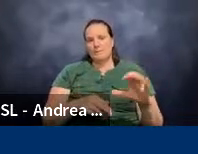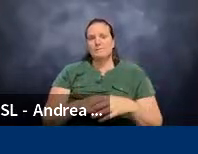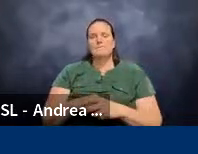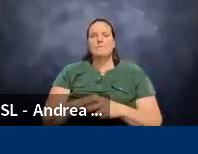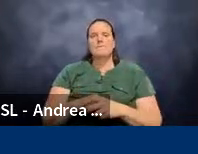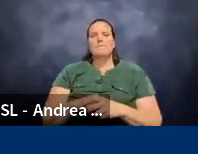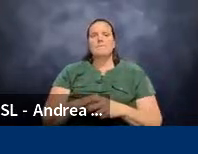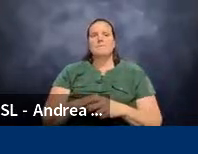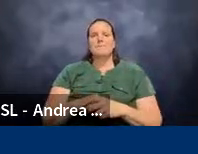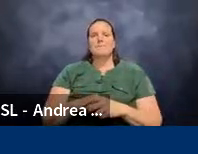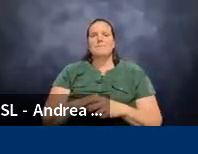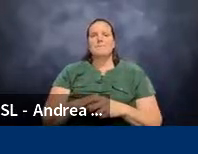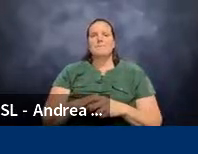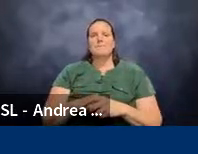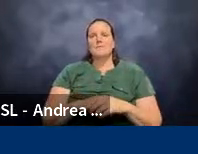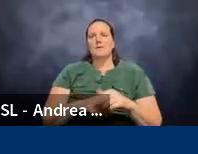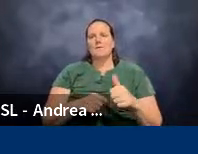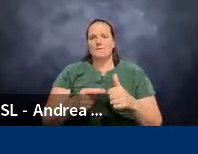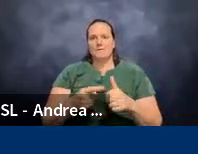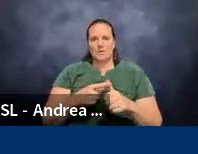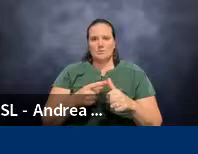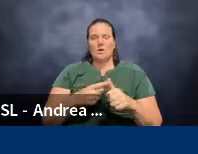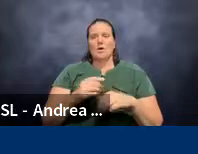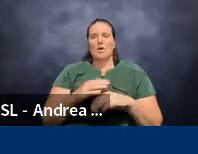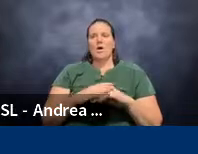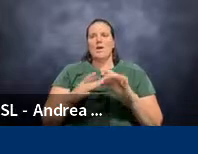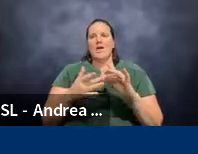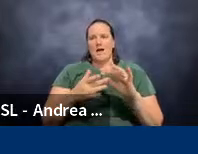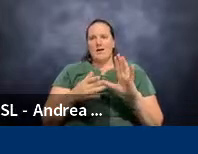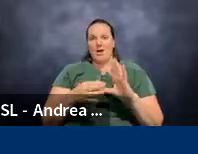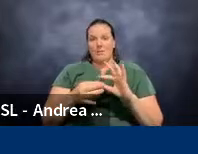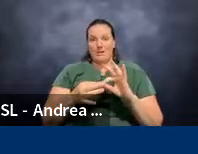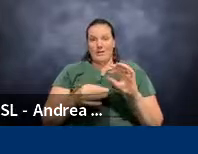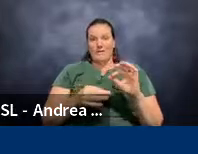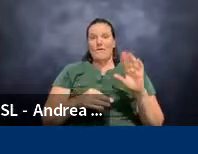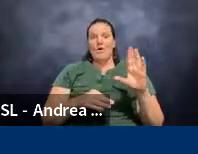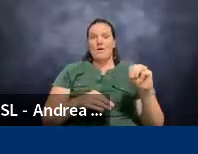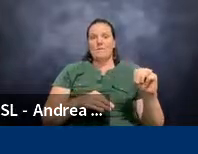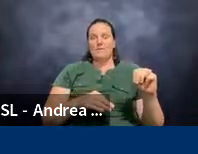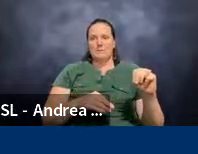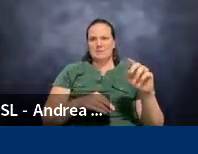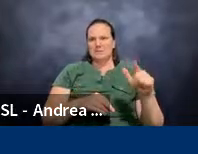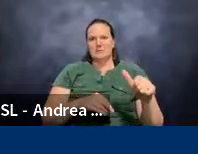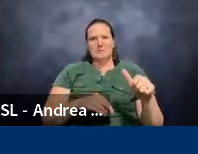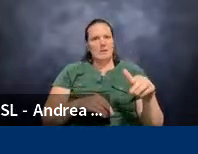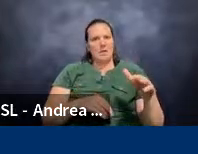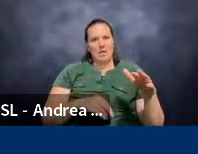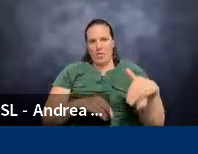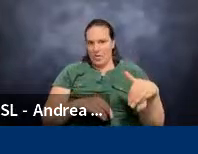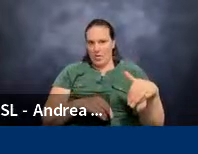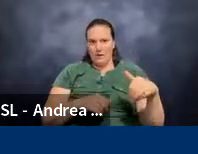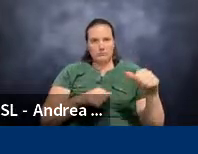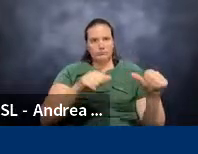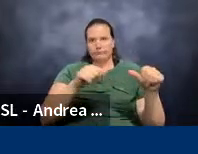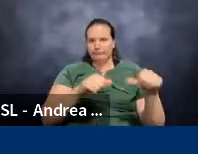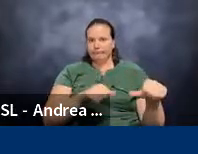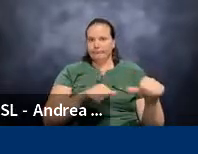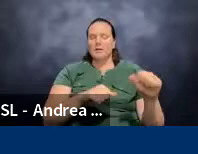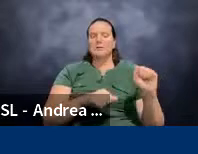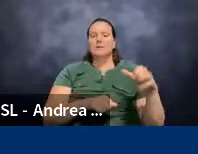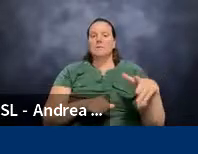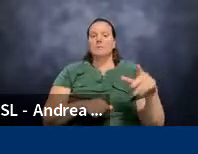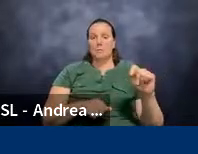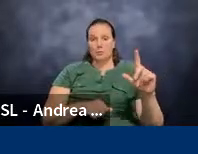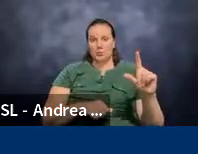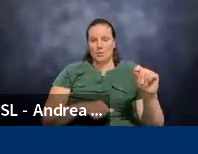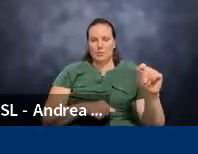so this first one here, online comment form. So this isn't up quite yet, but it will be posted on September